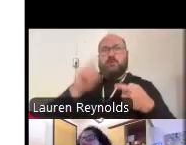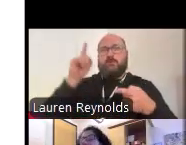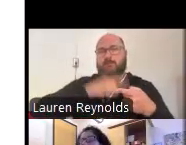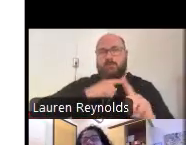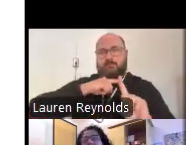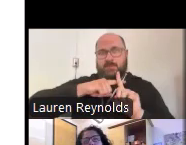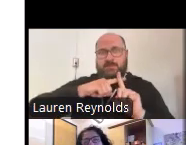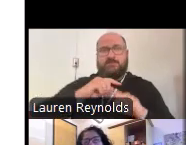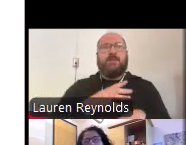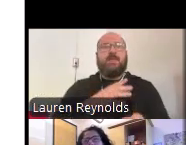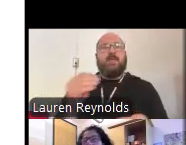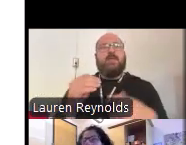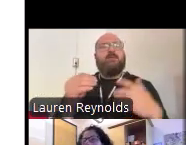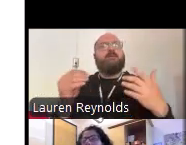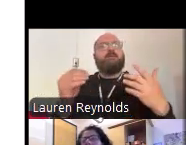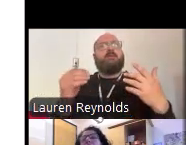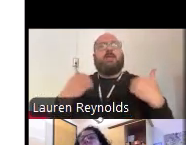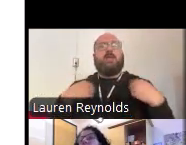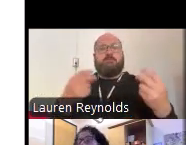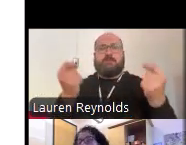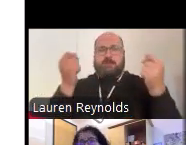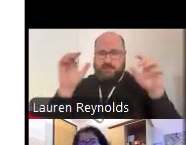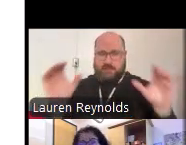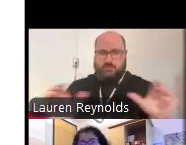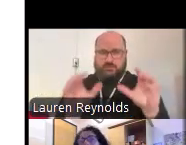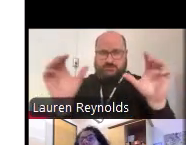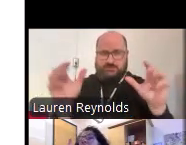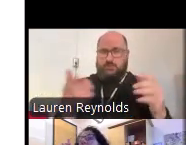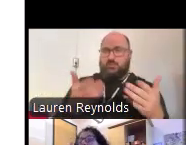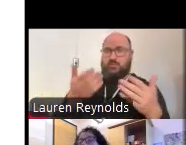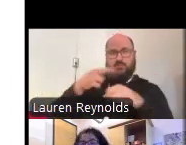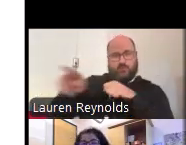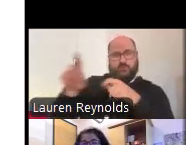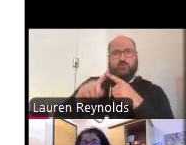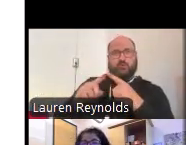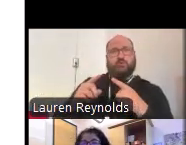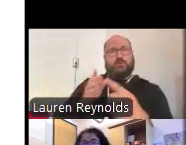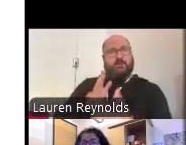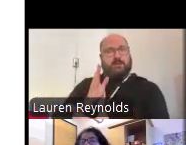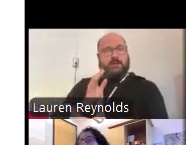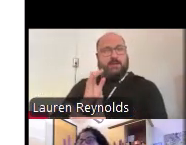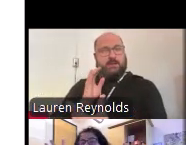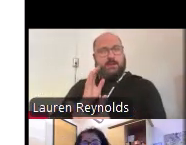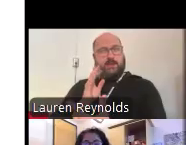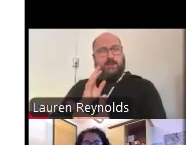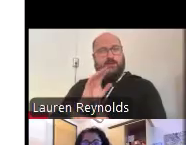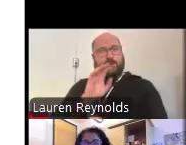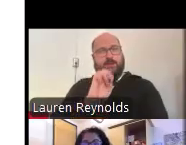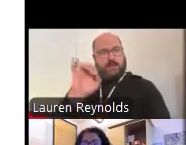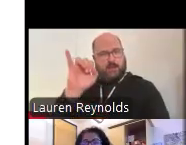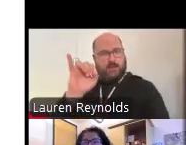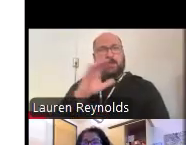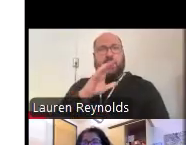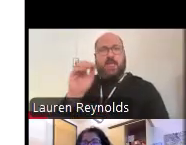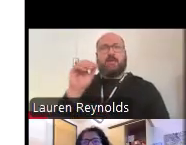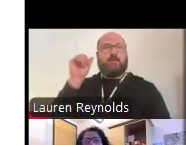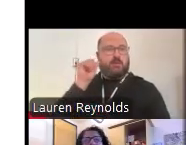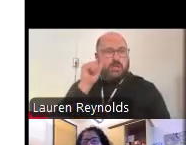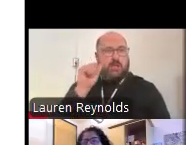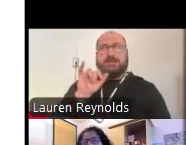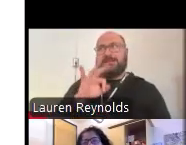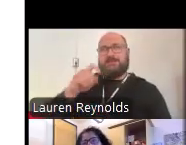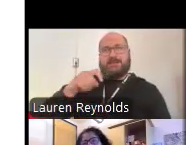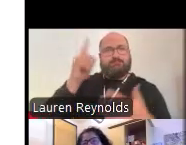screener, immediate action. Refer concurrently to both early intervention, also a diagnostic evaluation, audiology if that's needed, and so